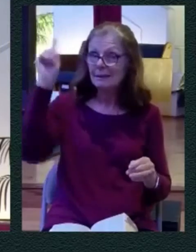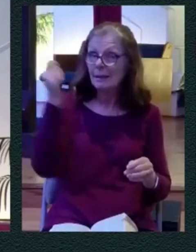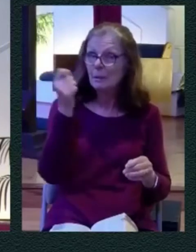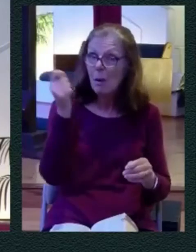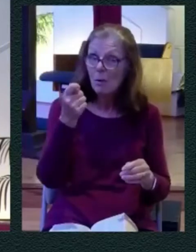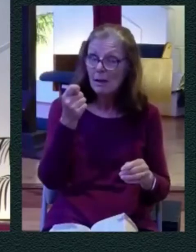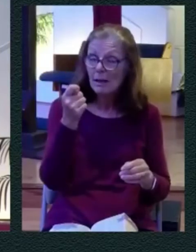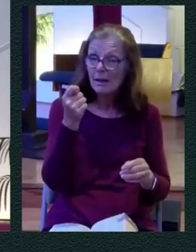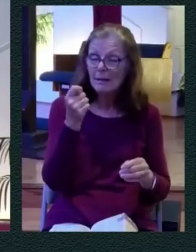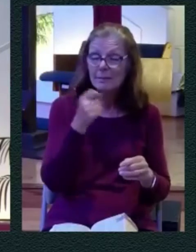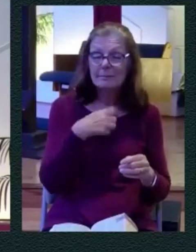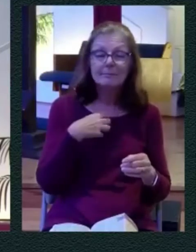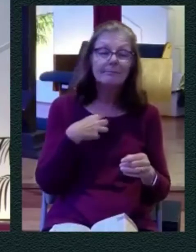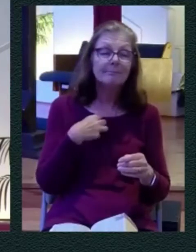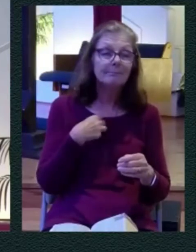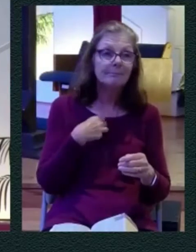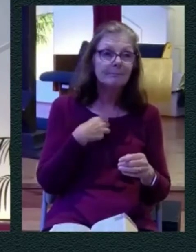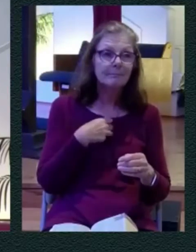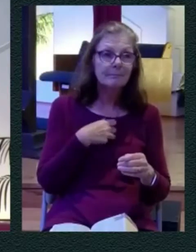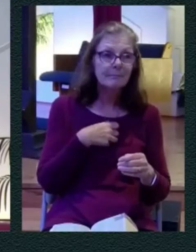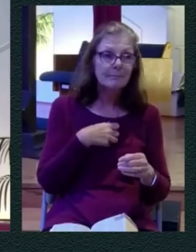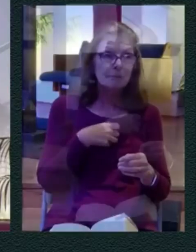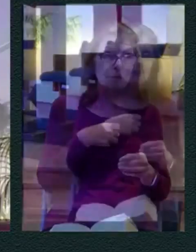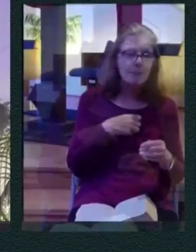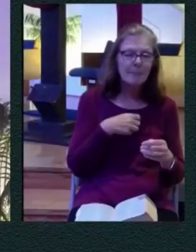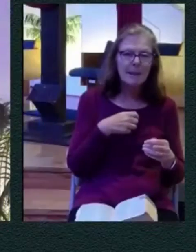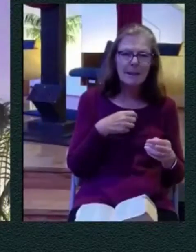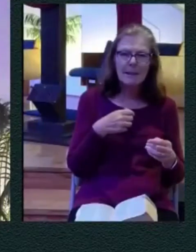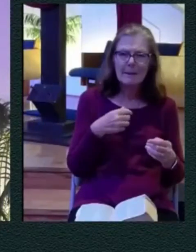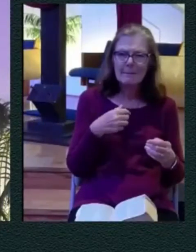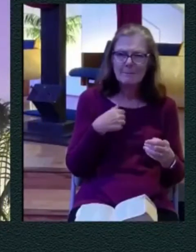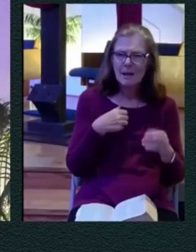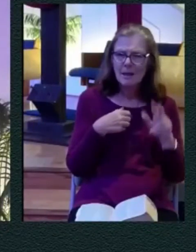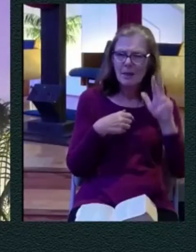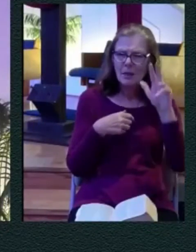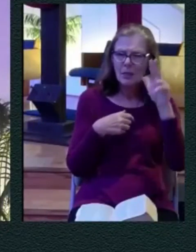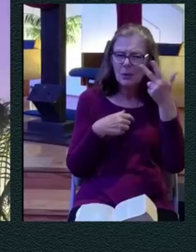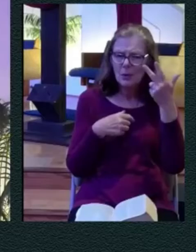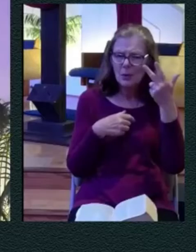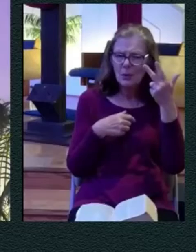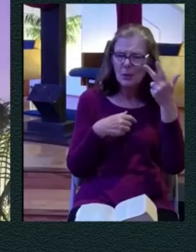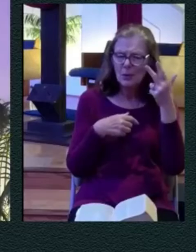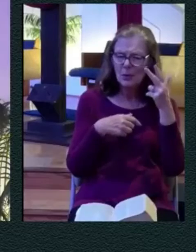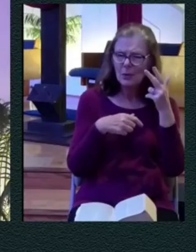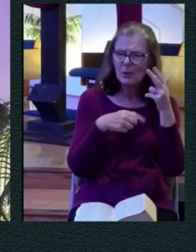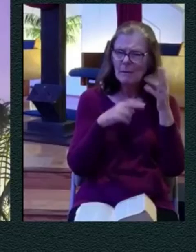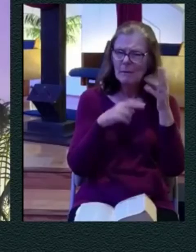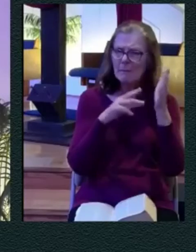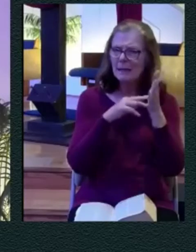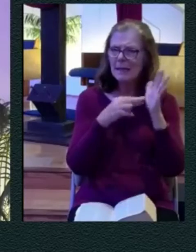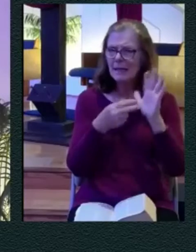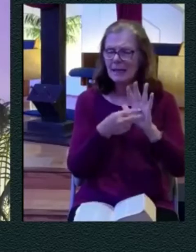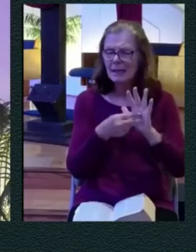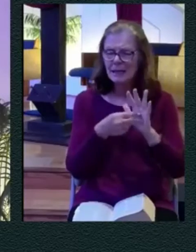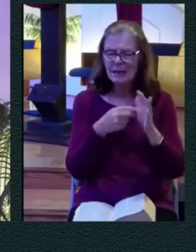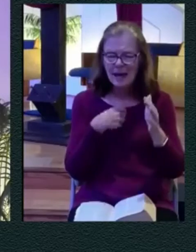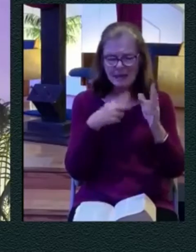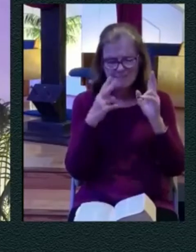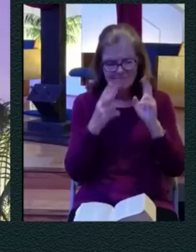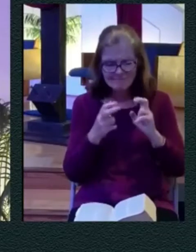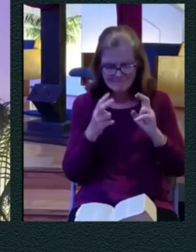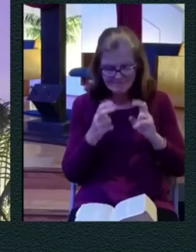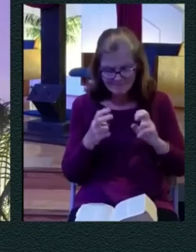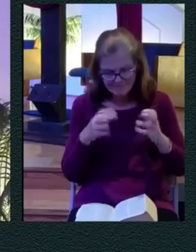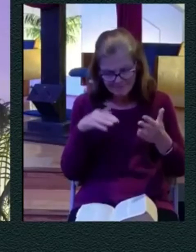Well, I happen to favor this third interpretation as I've dug into it and